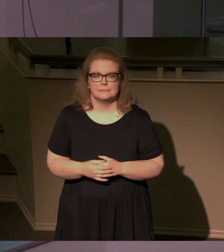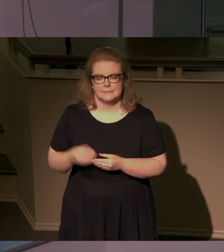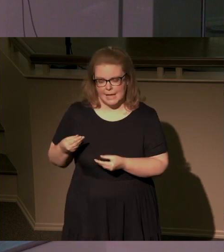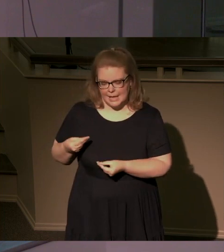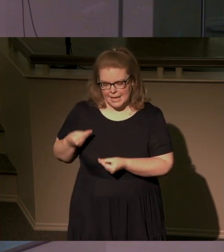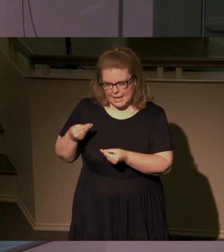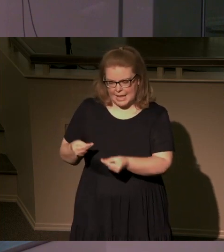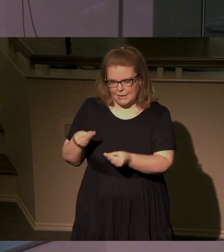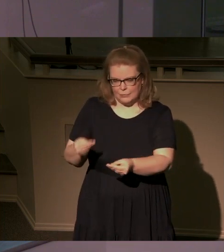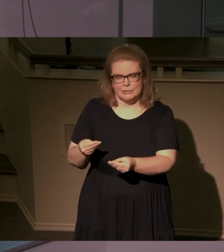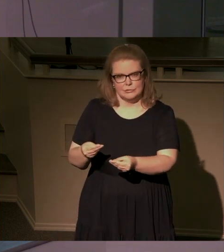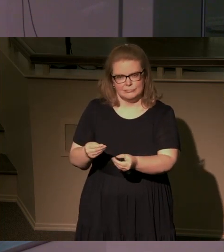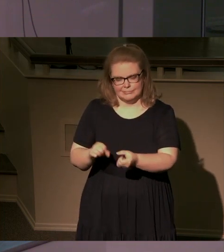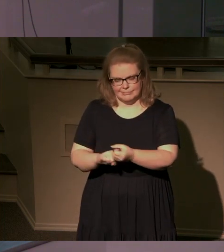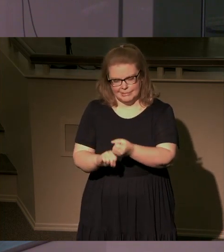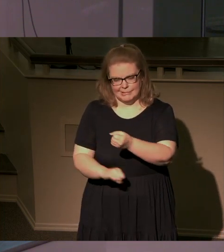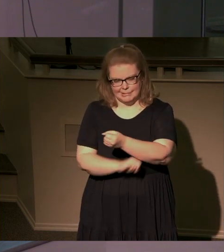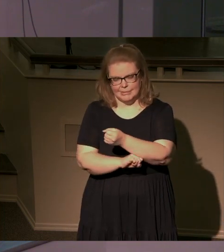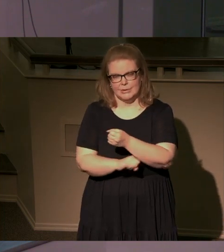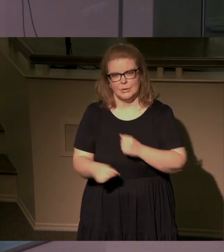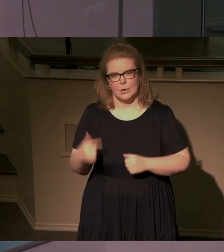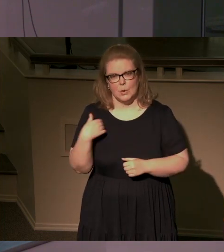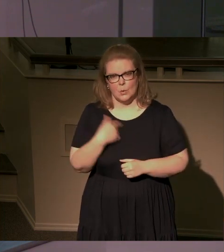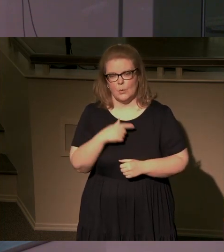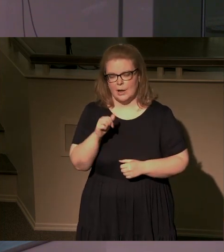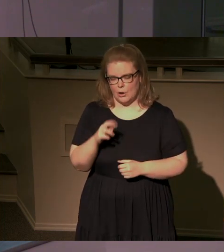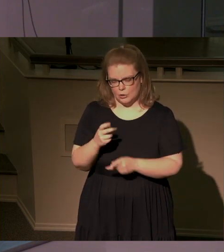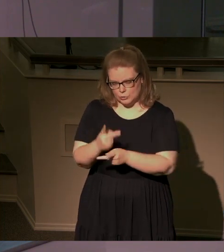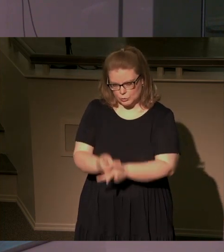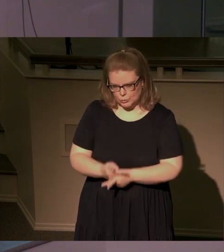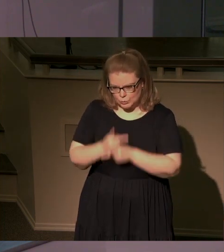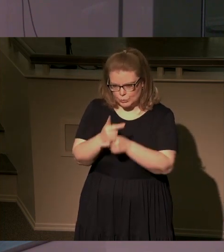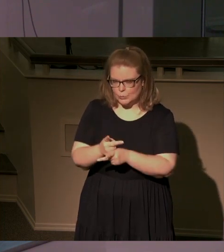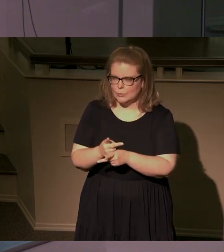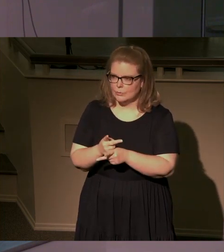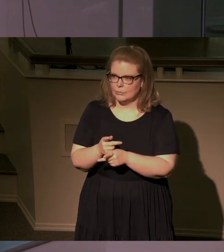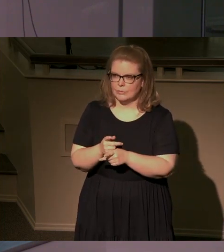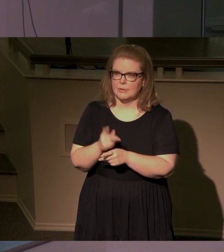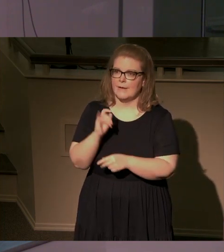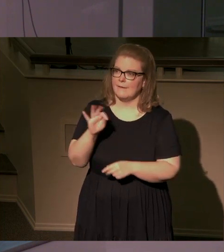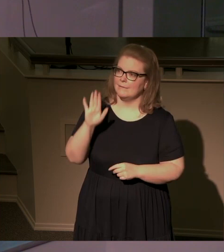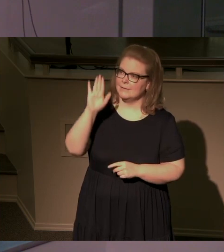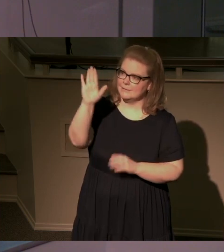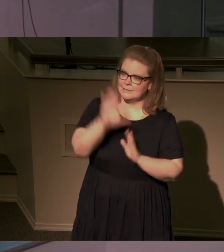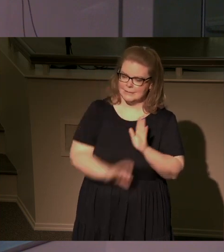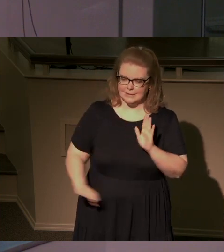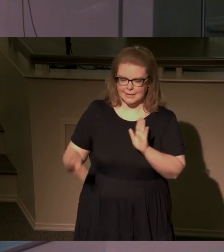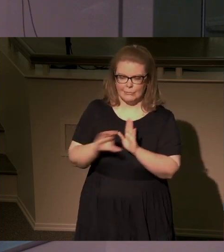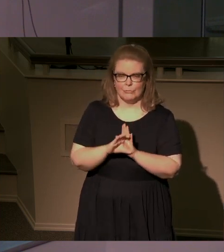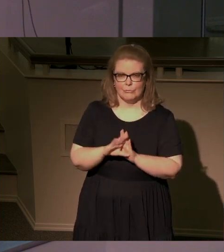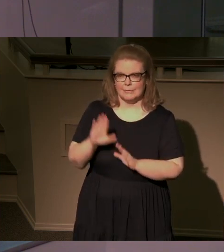Heritage building means we are stewards of God's character and God's mission.